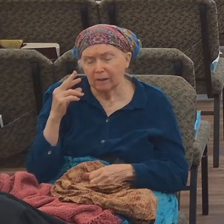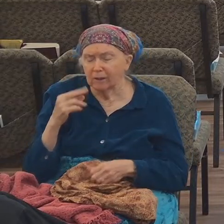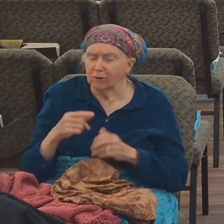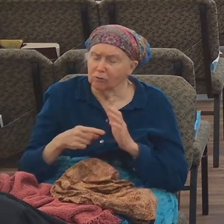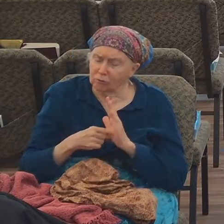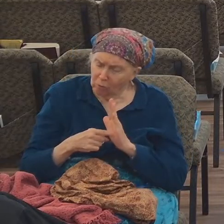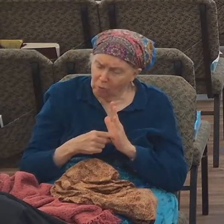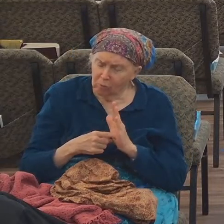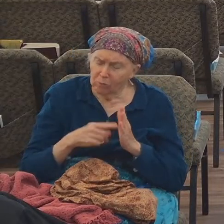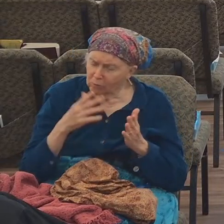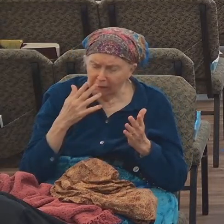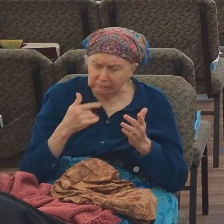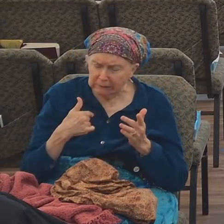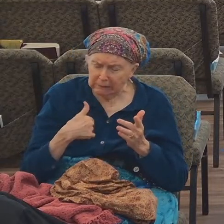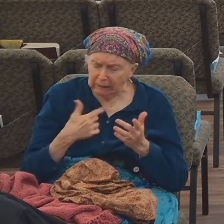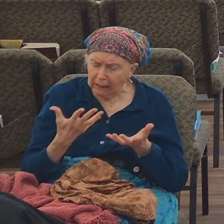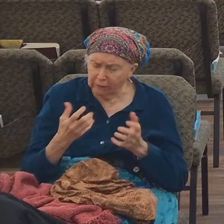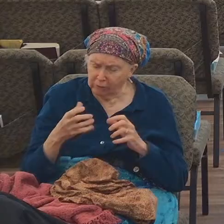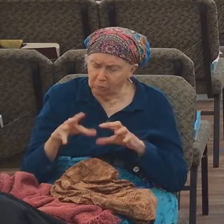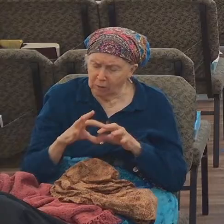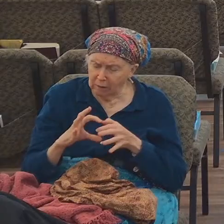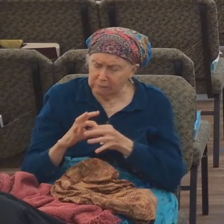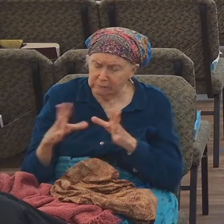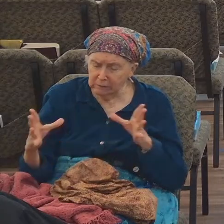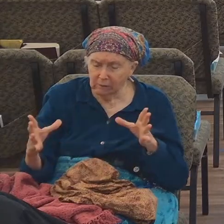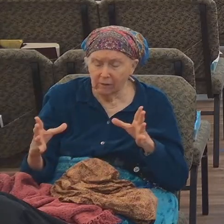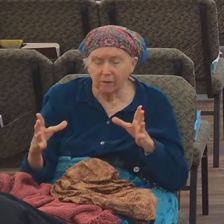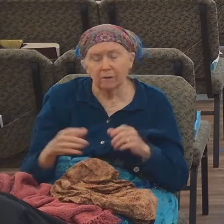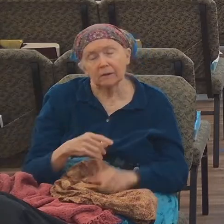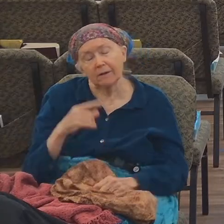that? Think of orphaned.